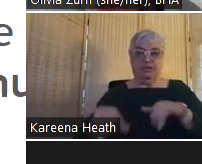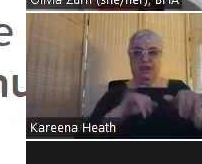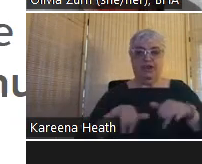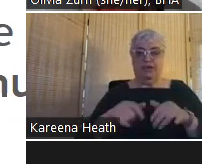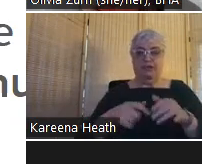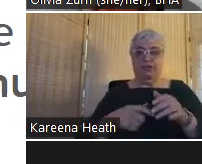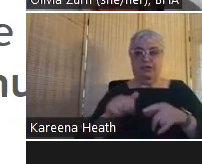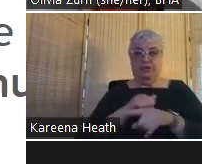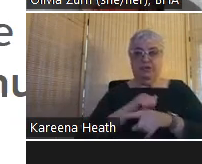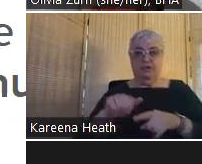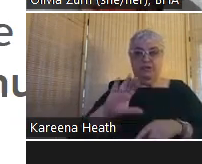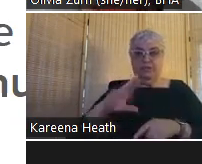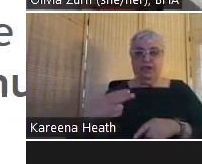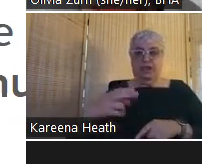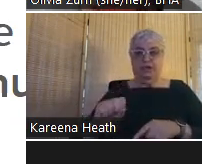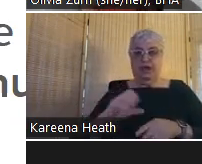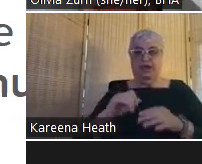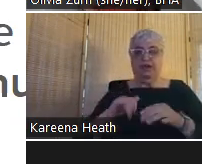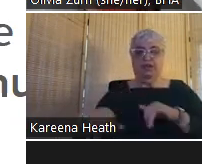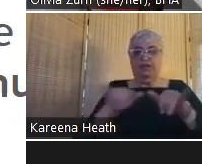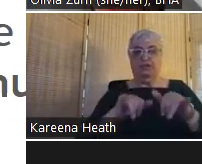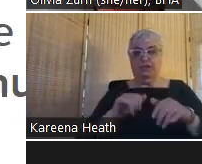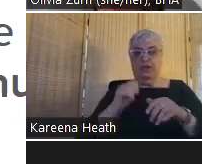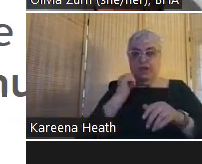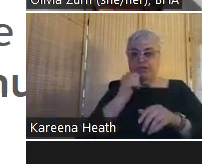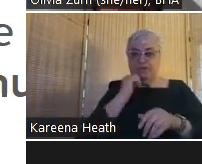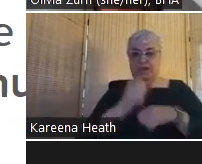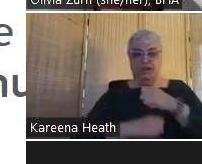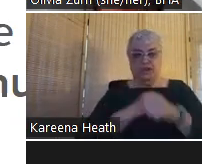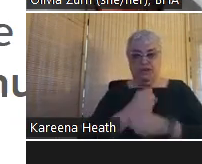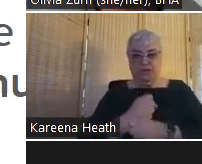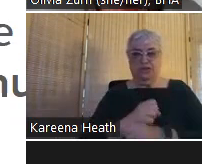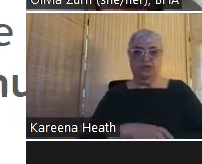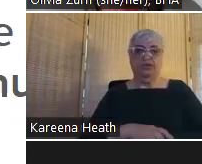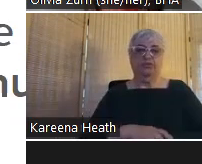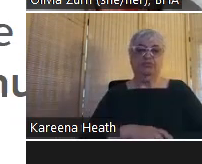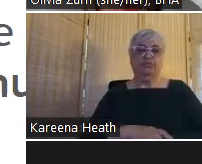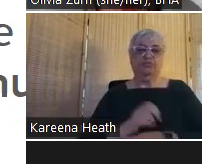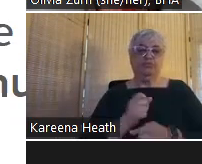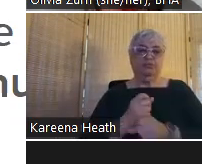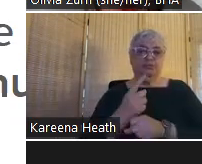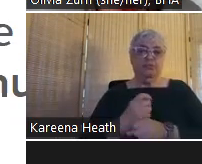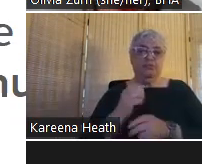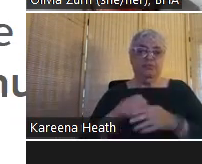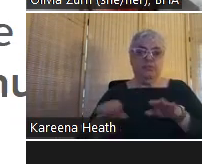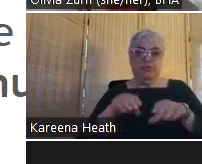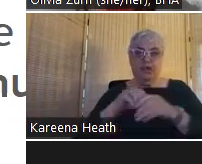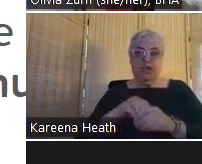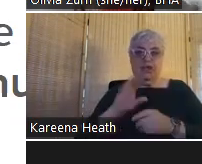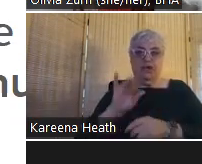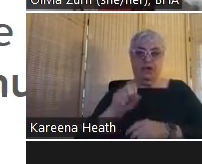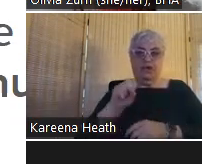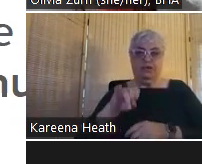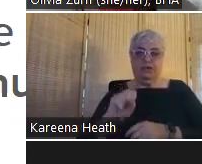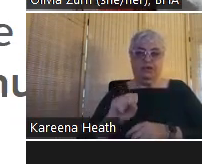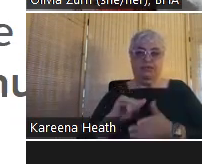by the BHA, and the status will be tracked on a yearly basis. And lastly, a walk-in crisis services agency must have